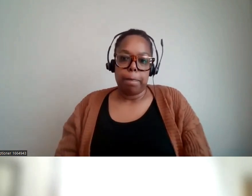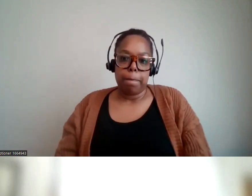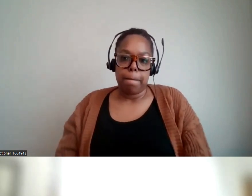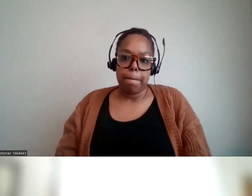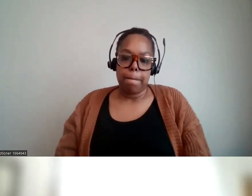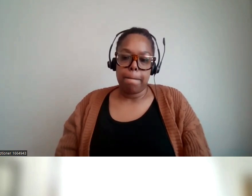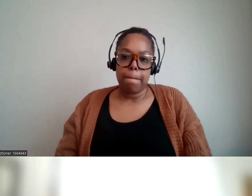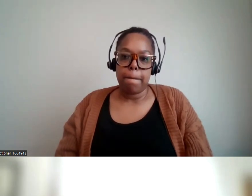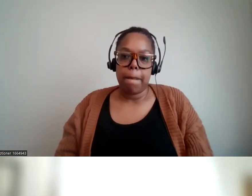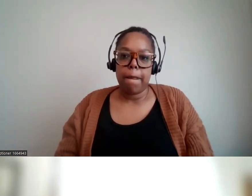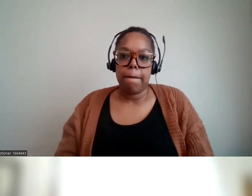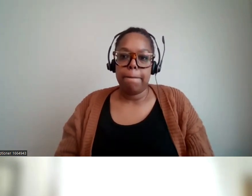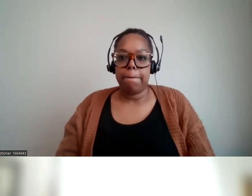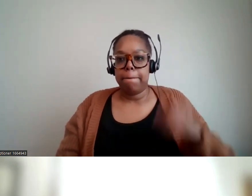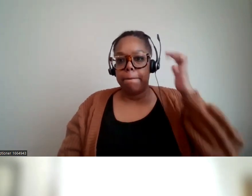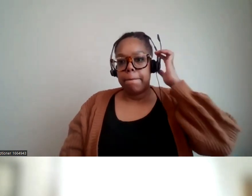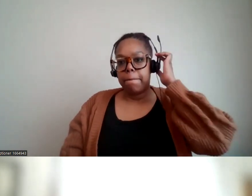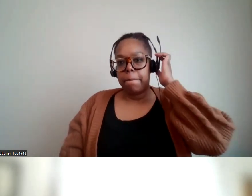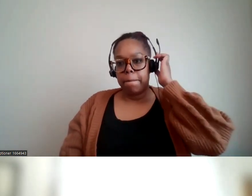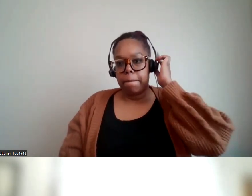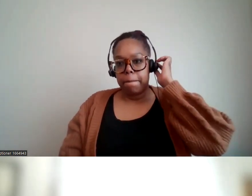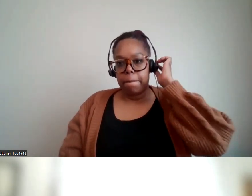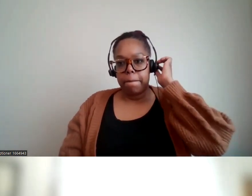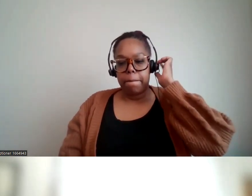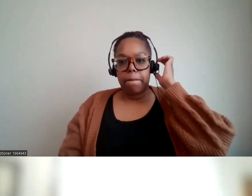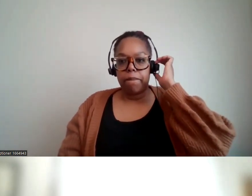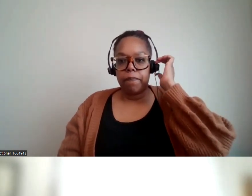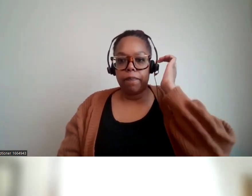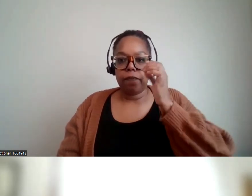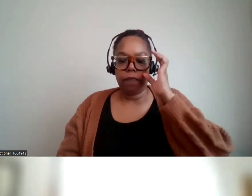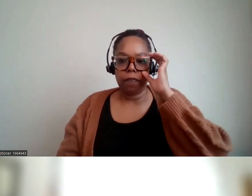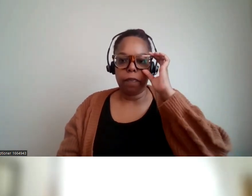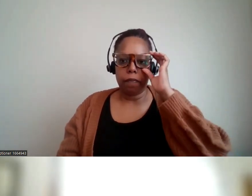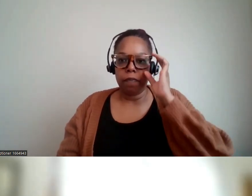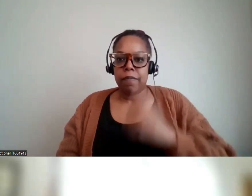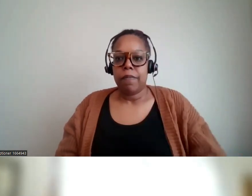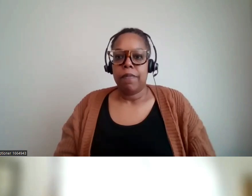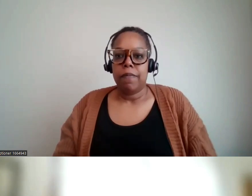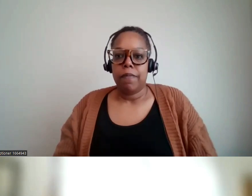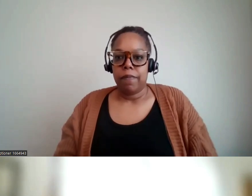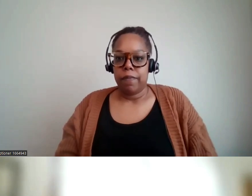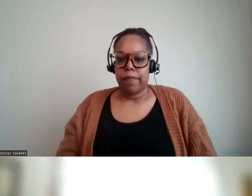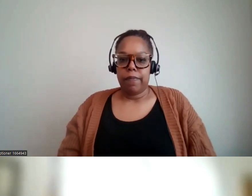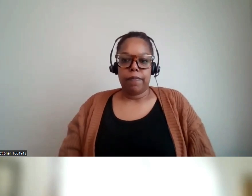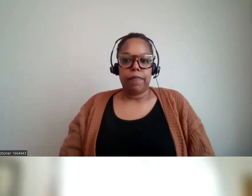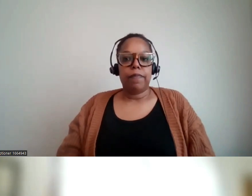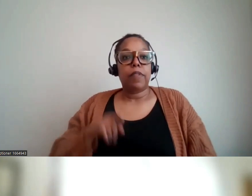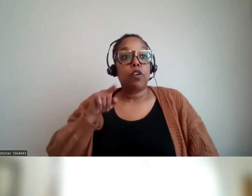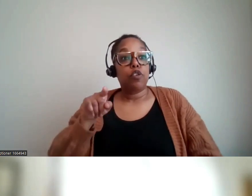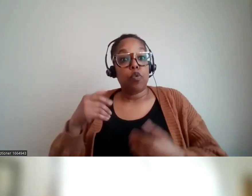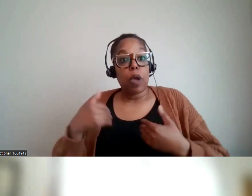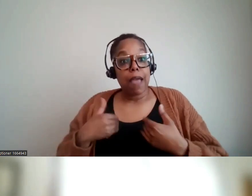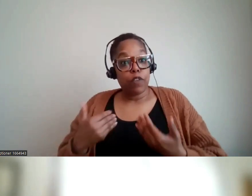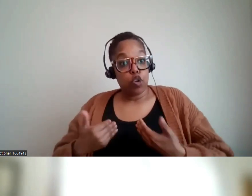Okay, thank you. And next question came in from Andrew. You indicated you have a youth mobile